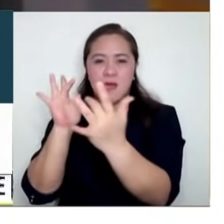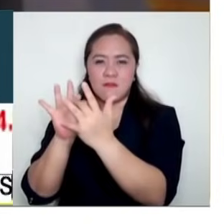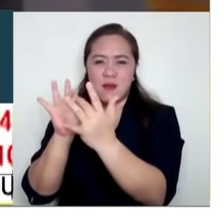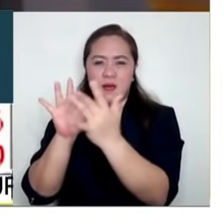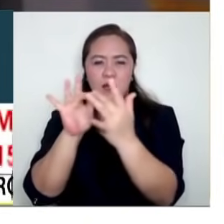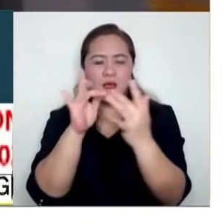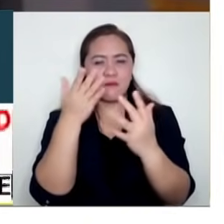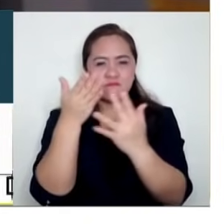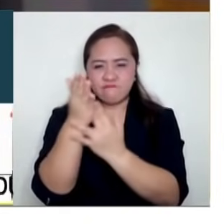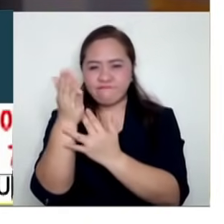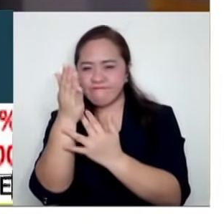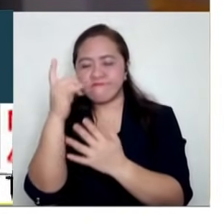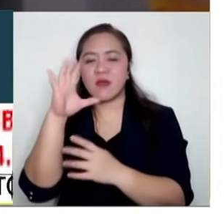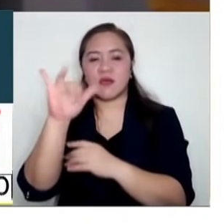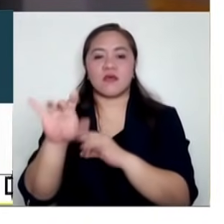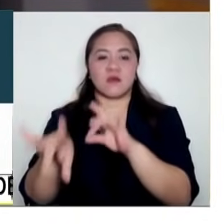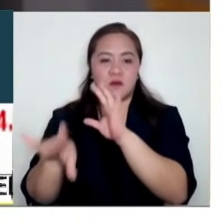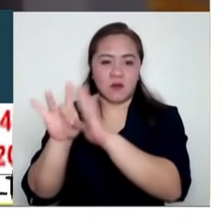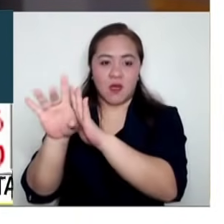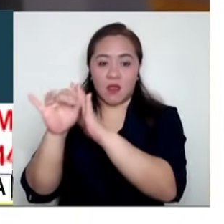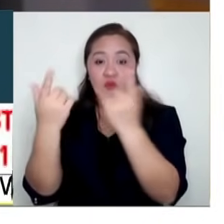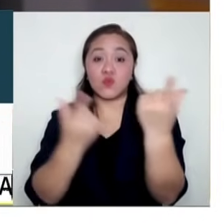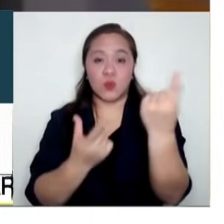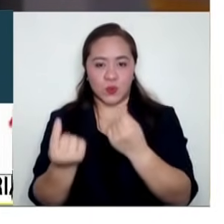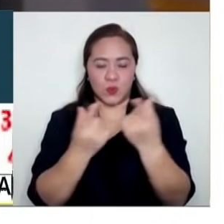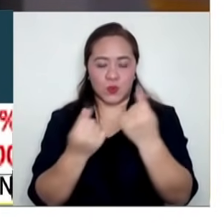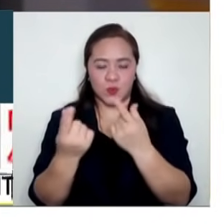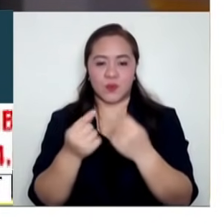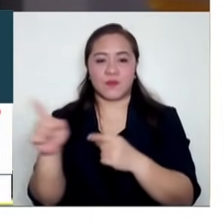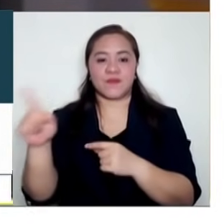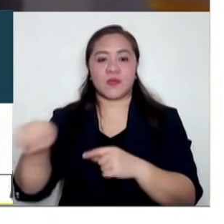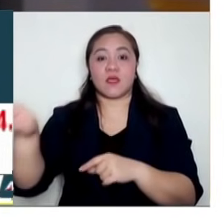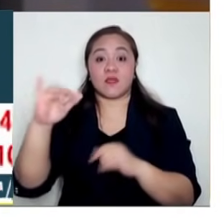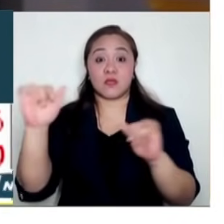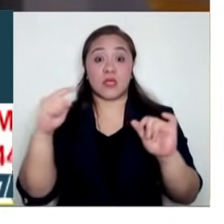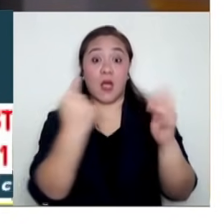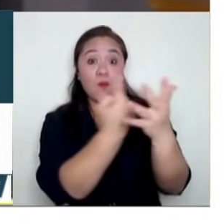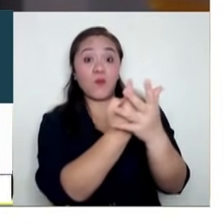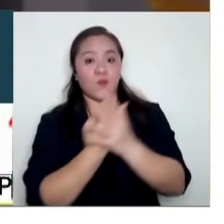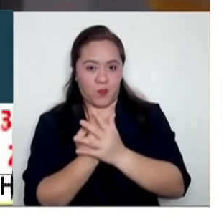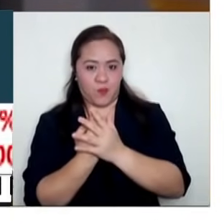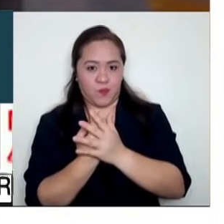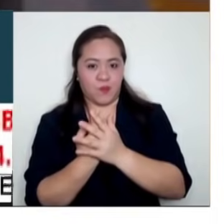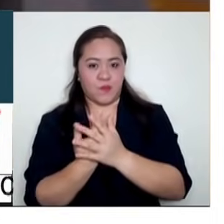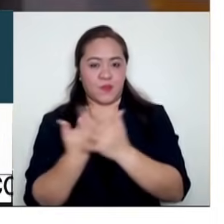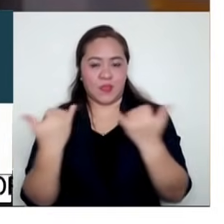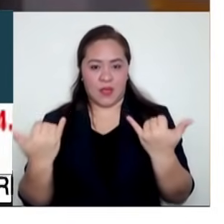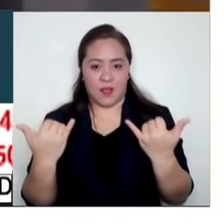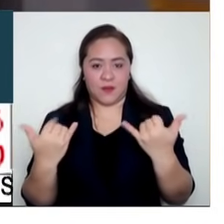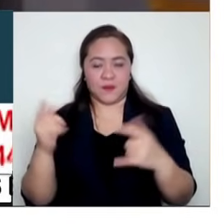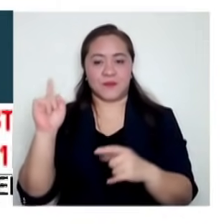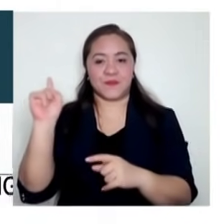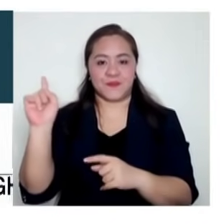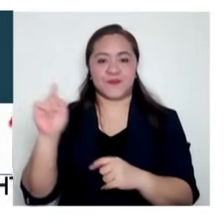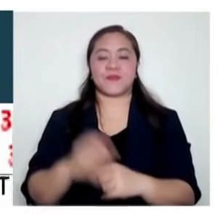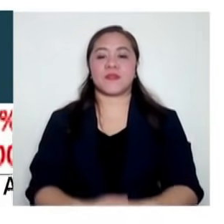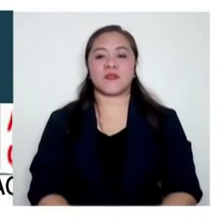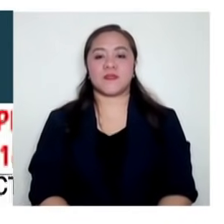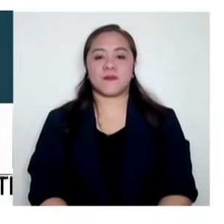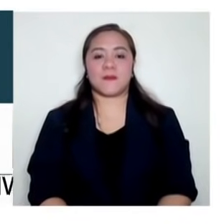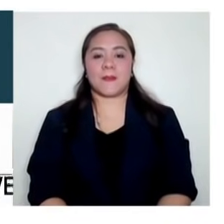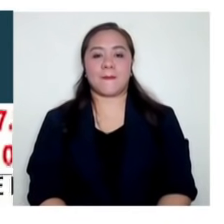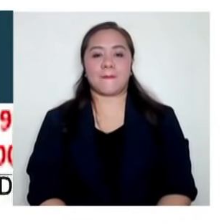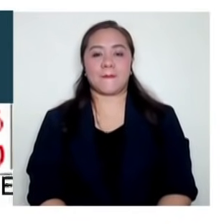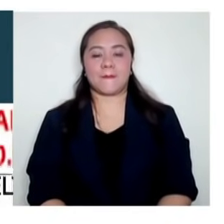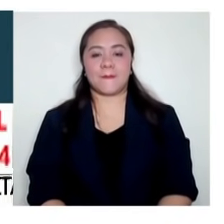family of this individual was contact traced also, and they are all in quarantine. All right. I also wanted